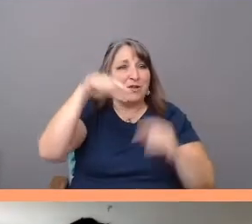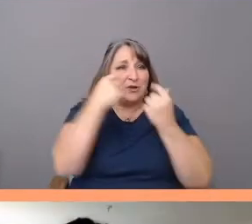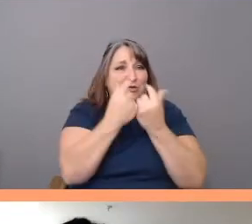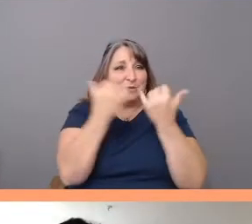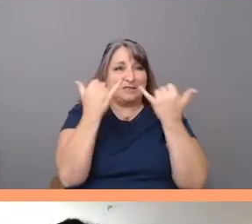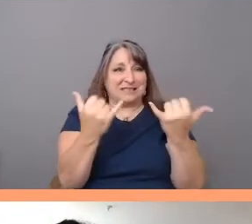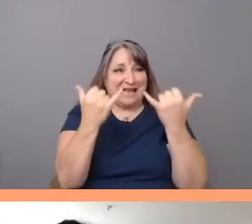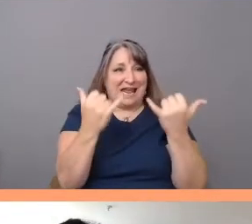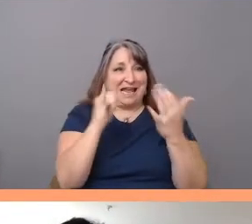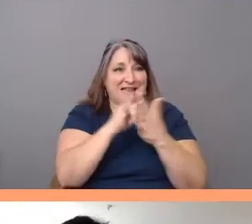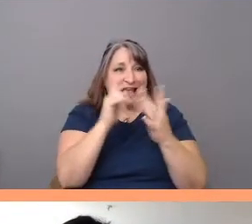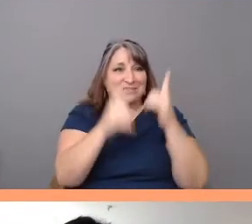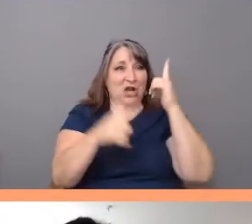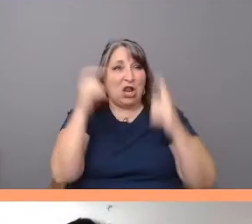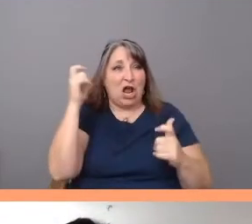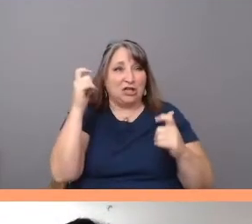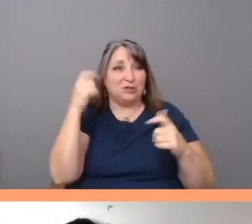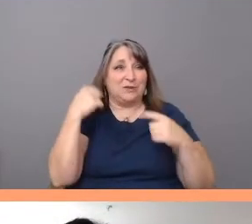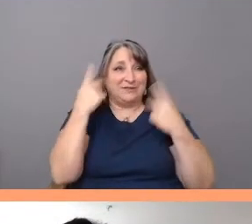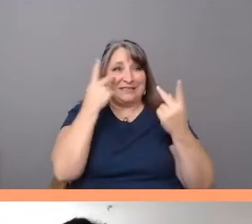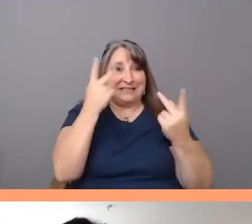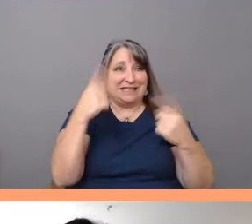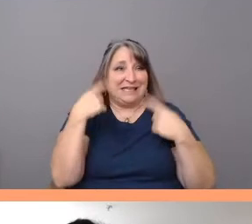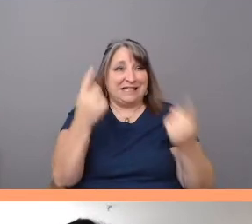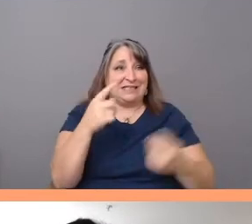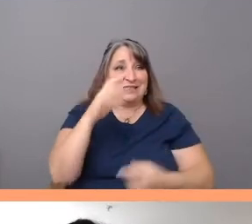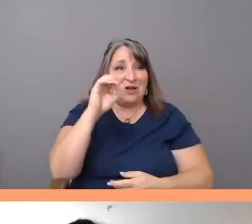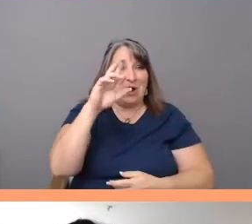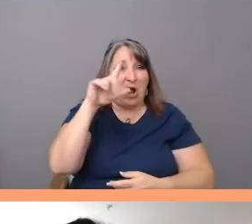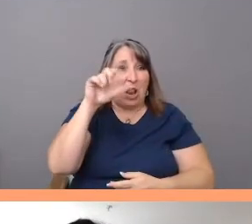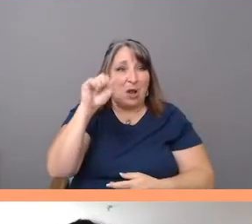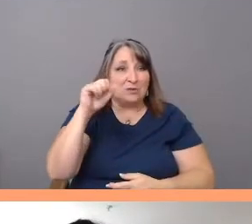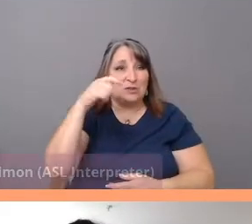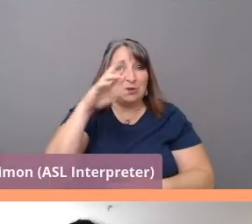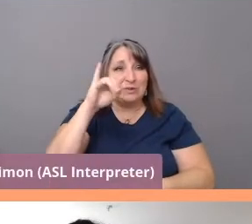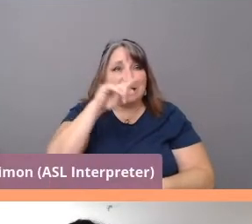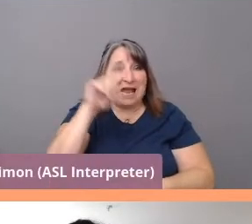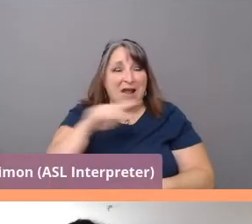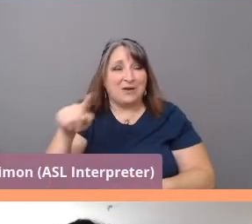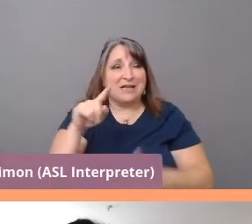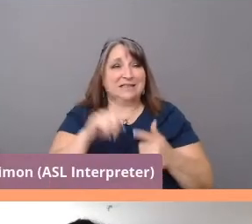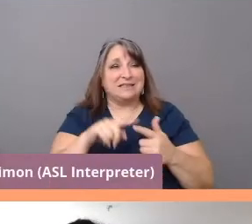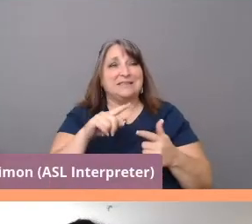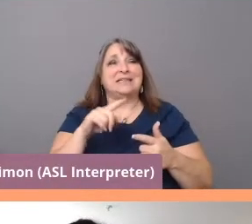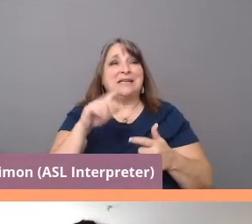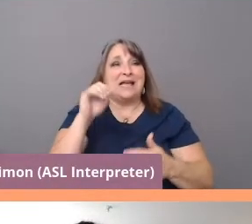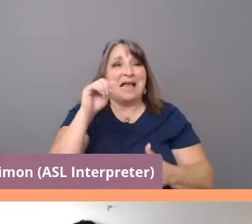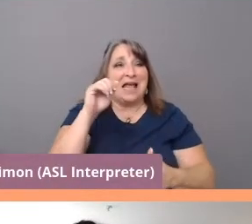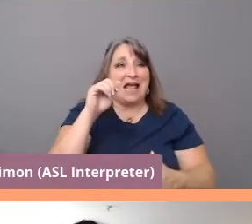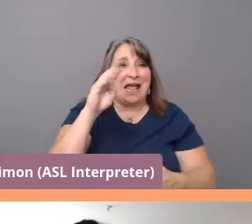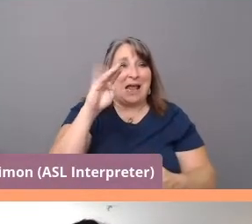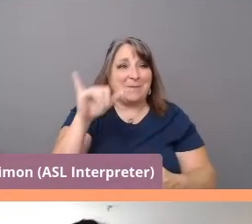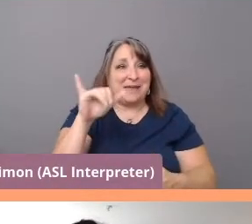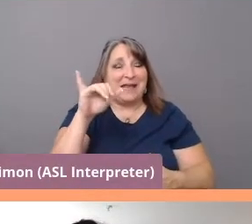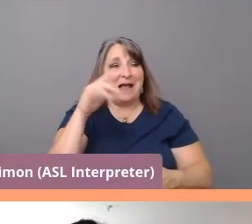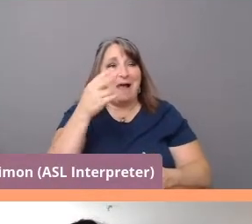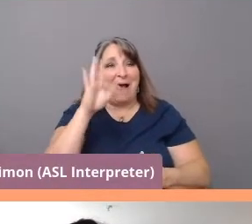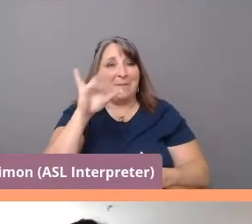group than who we're seeing, is Carlos Gutierrez, Amy Hobby, and Sarah Kim. Thank you so much.